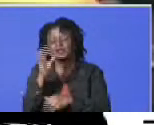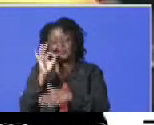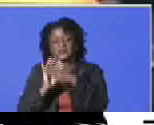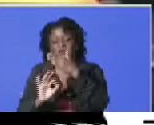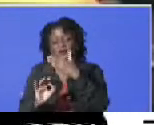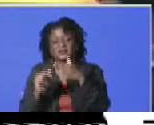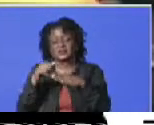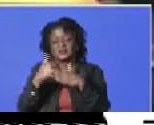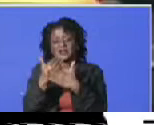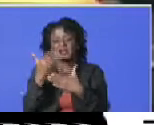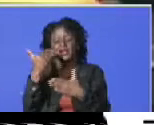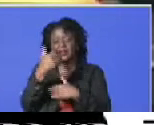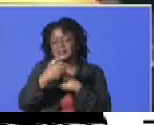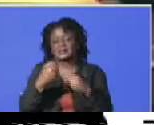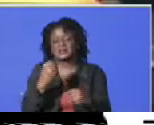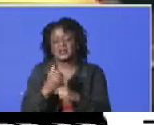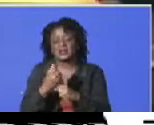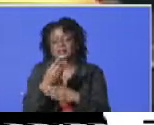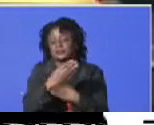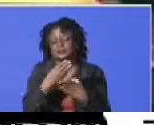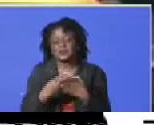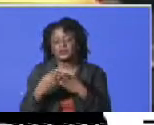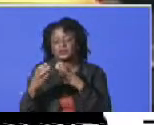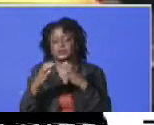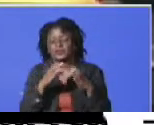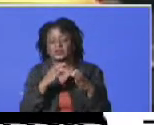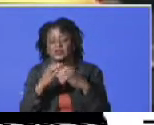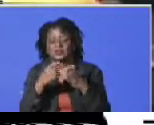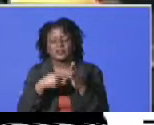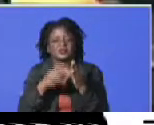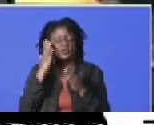budget communication. Not only will this